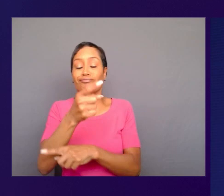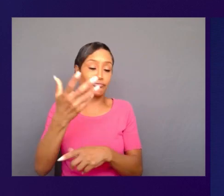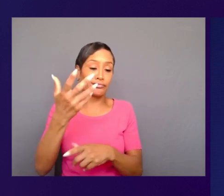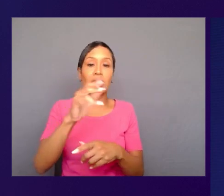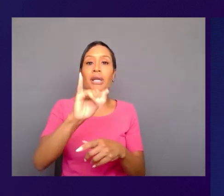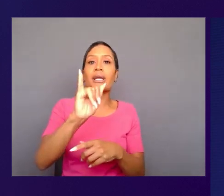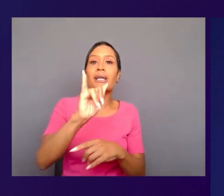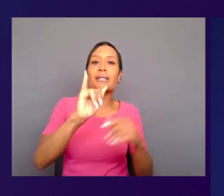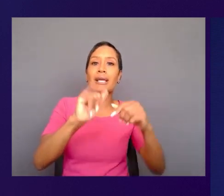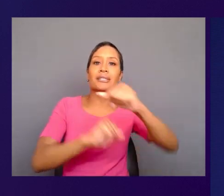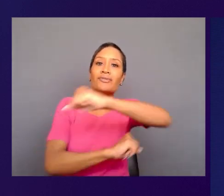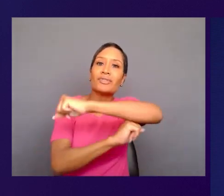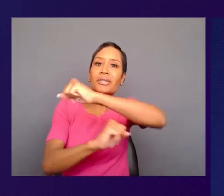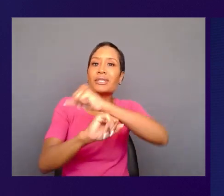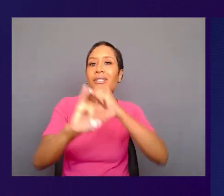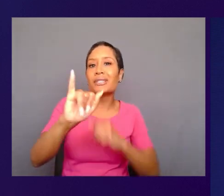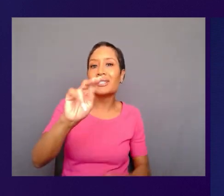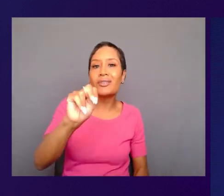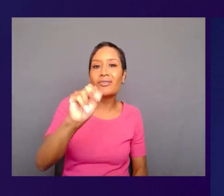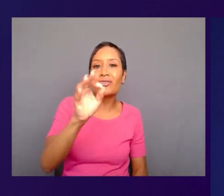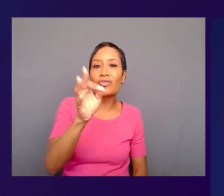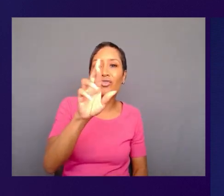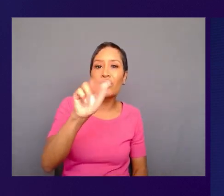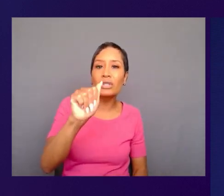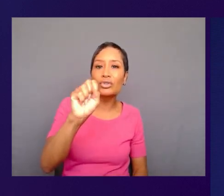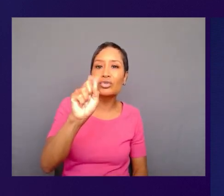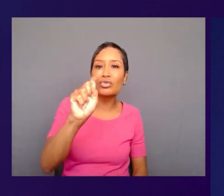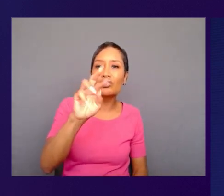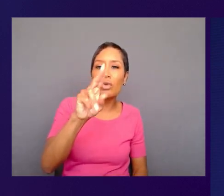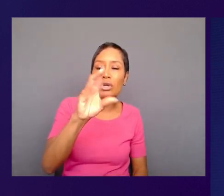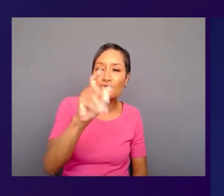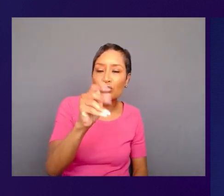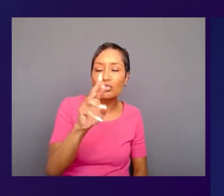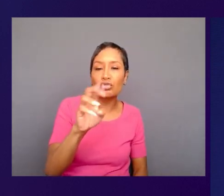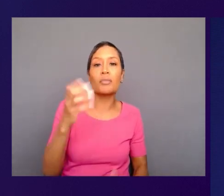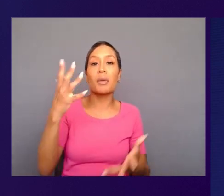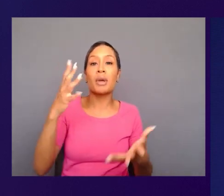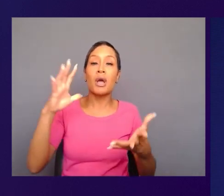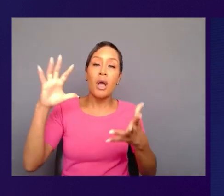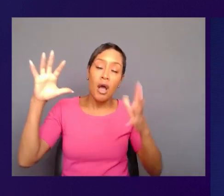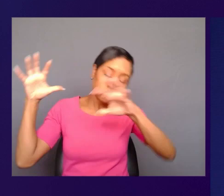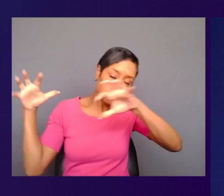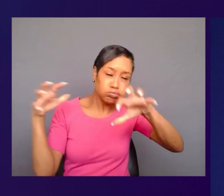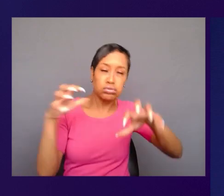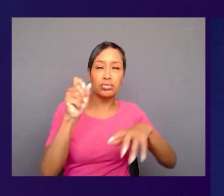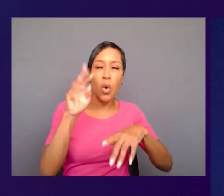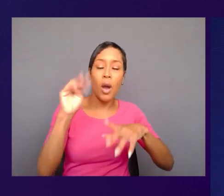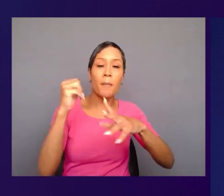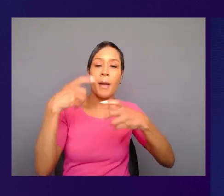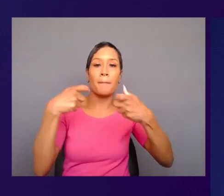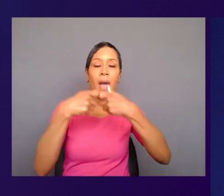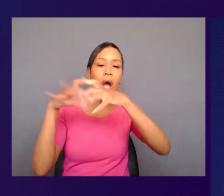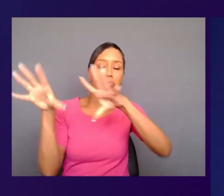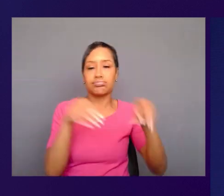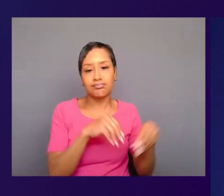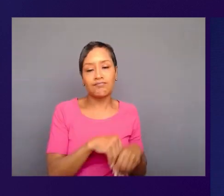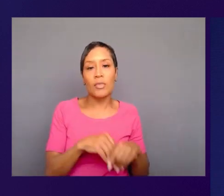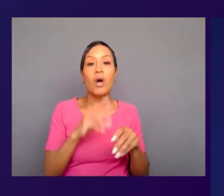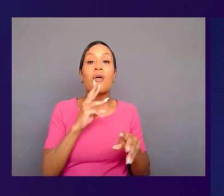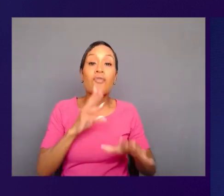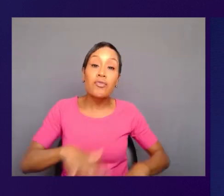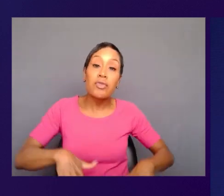infrastructure failures. Maybe it's a power failure when a storm comes through the area, or a flood or a fire in the data